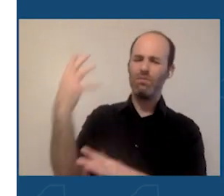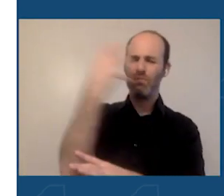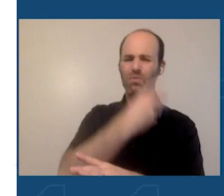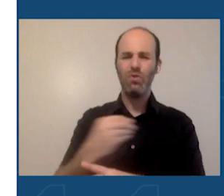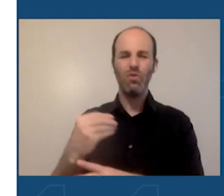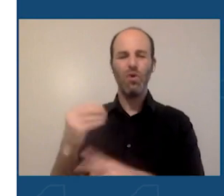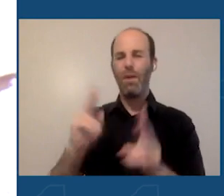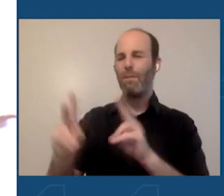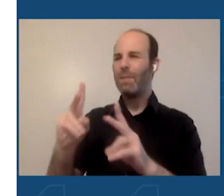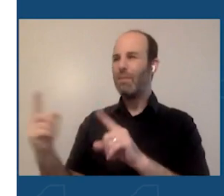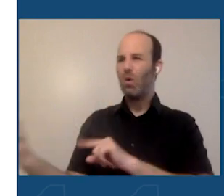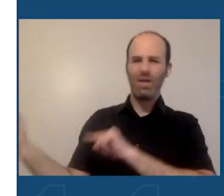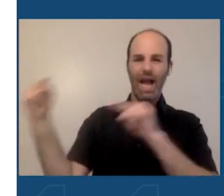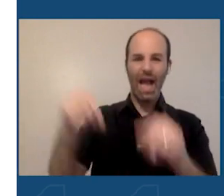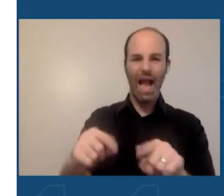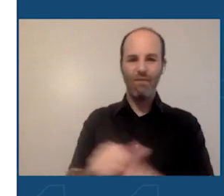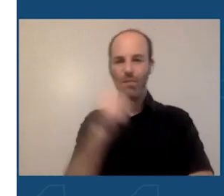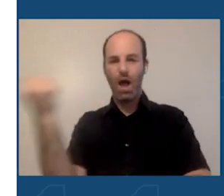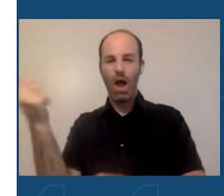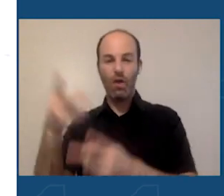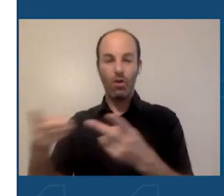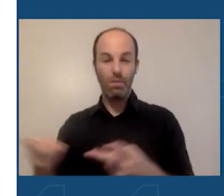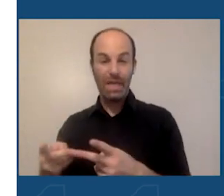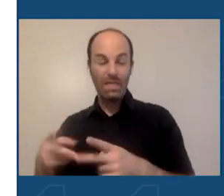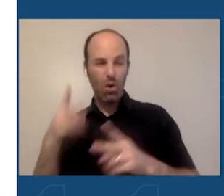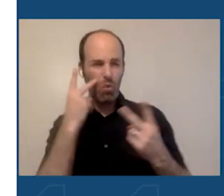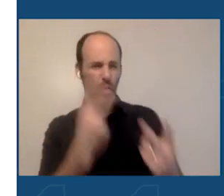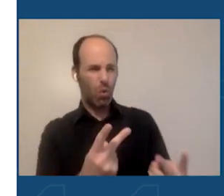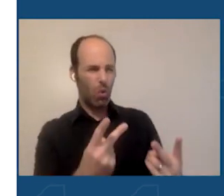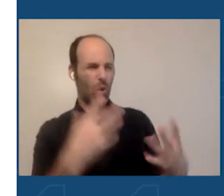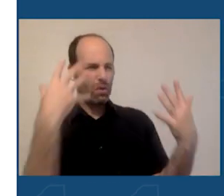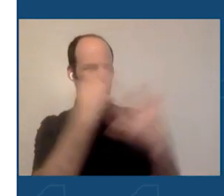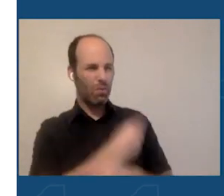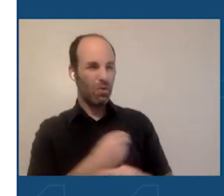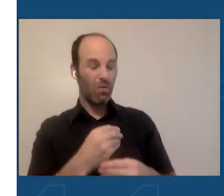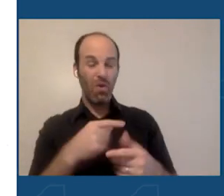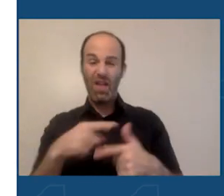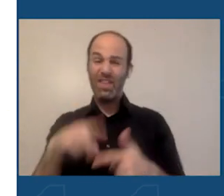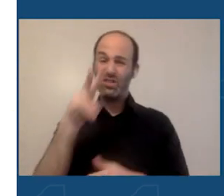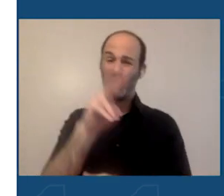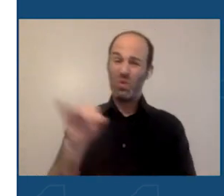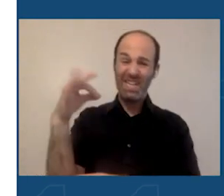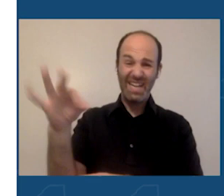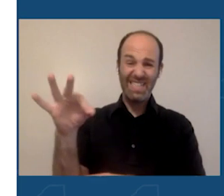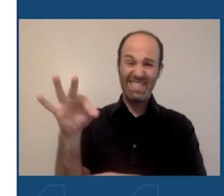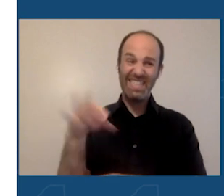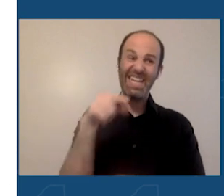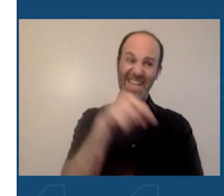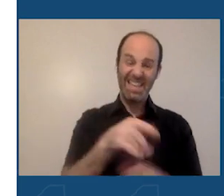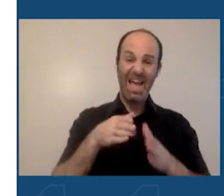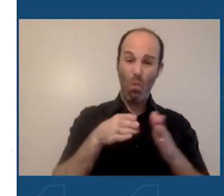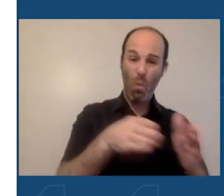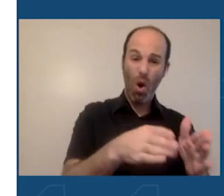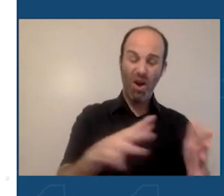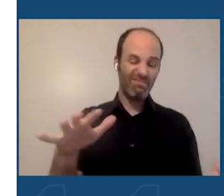really see the beautiful vision of this community. And it was so badly damaged back in 2019. And so we've